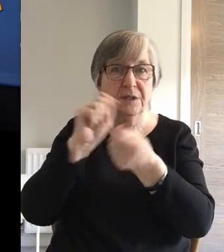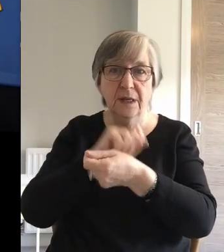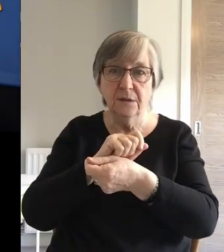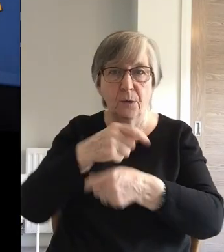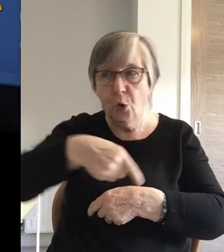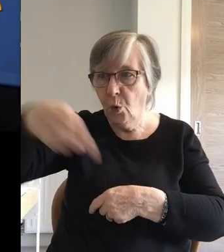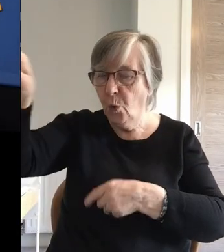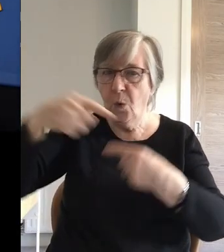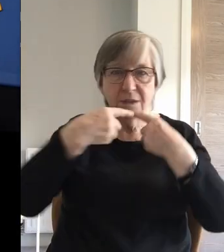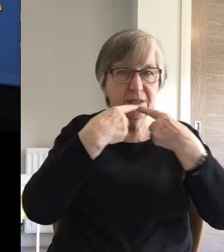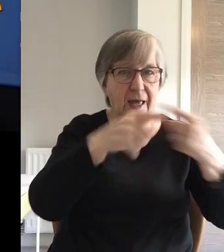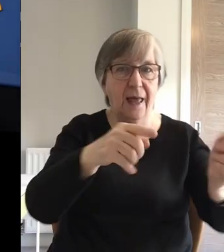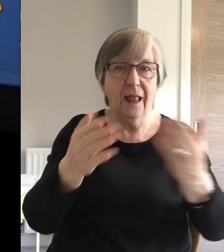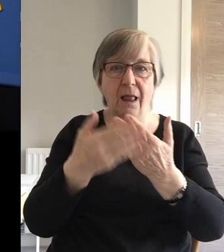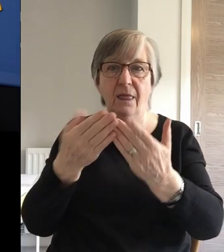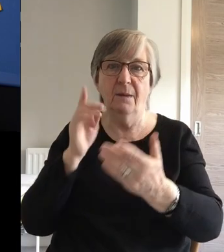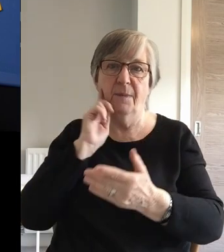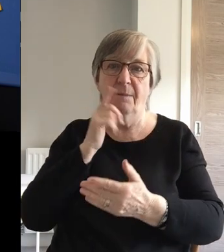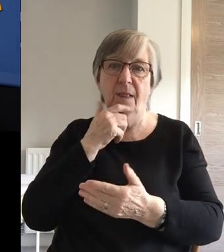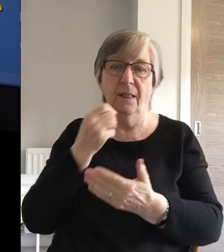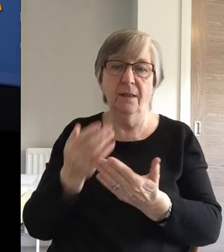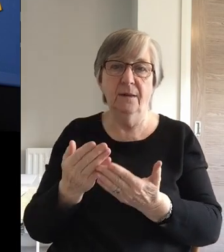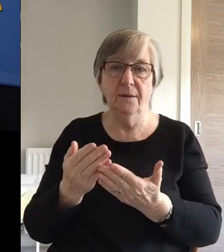and declare it.